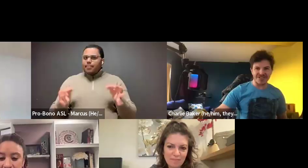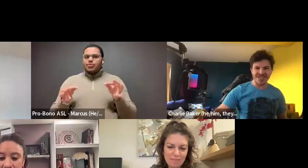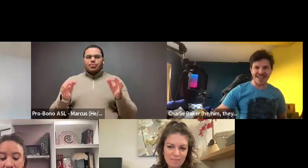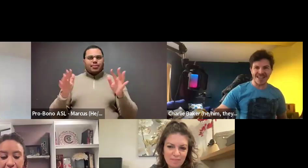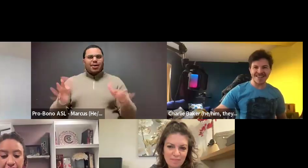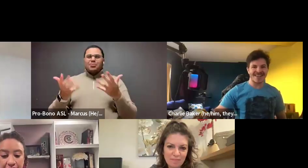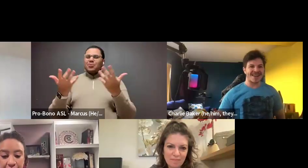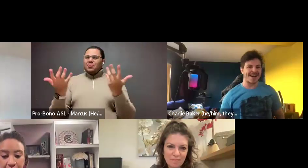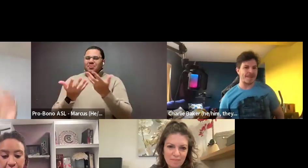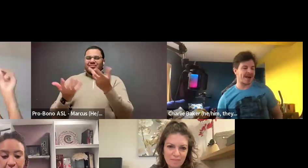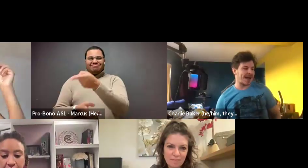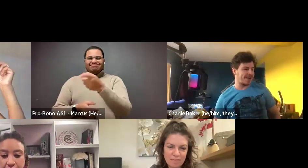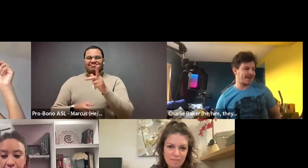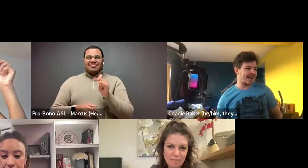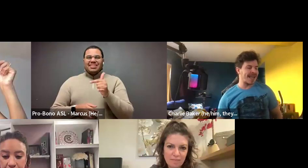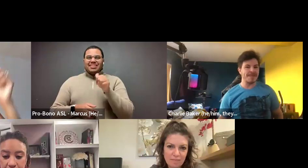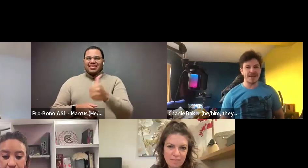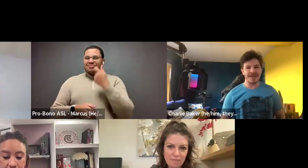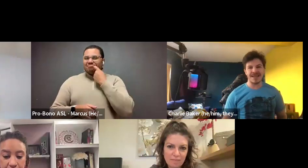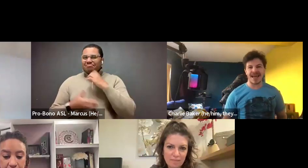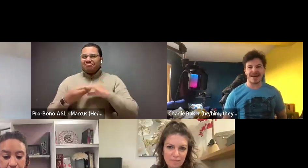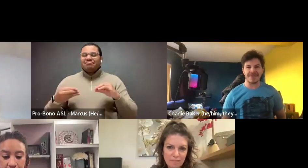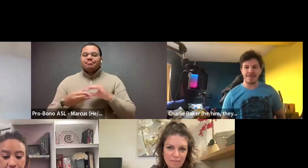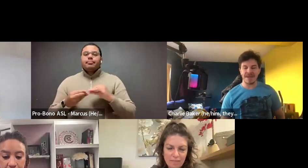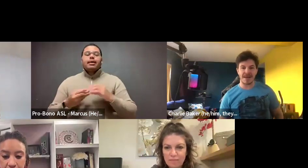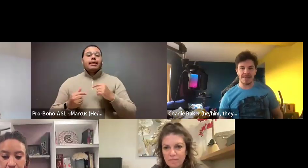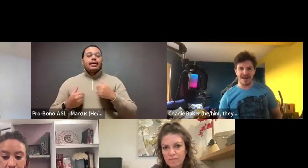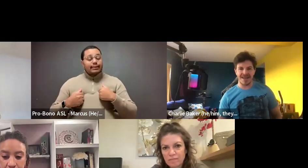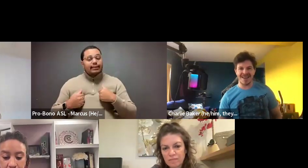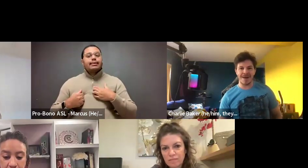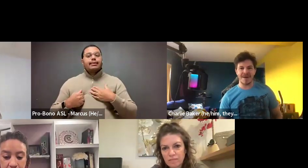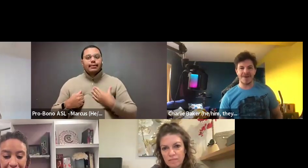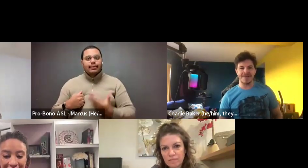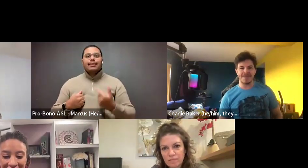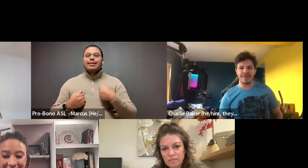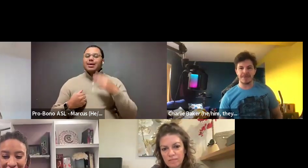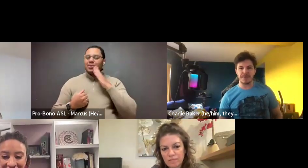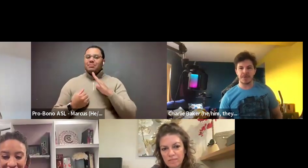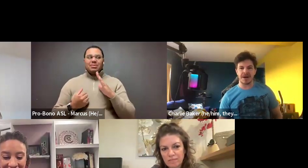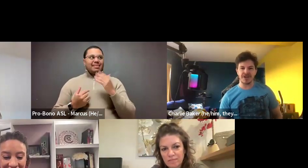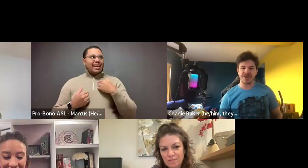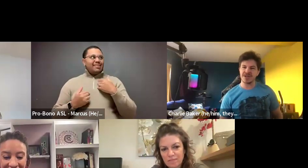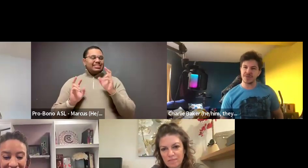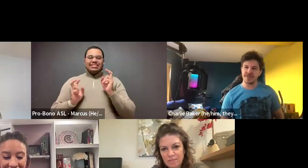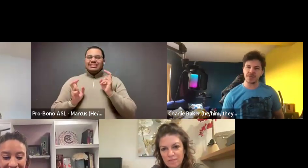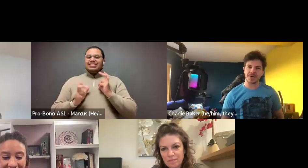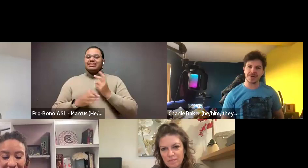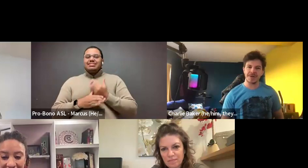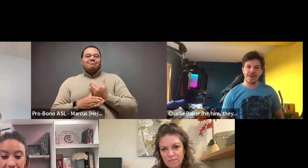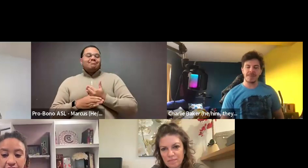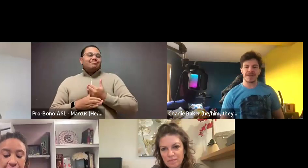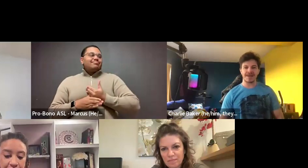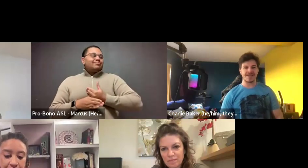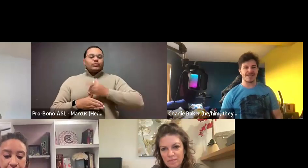that Kaya just said. I admittedly have a bee in my bonnet about people who are untrained in doing this